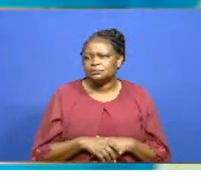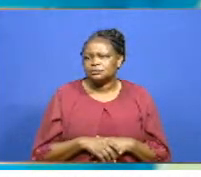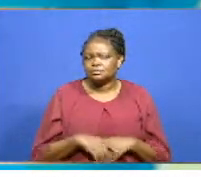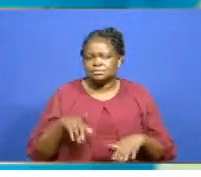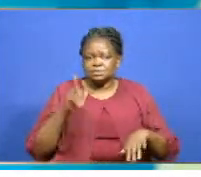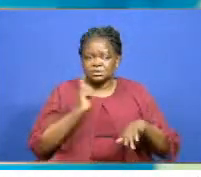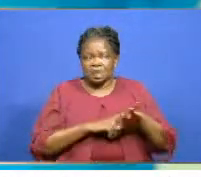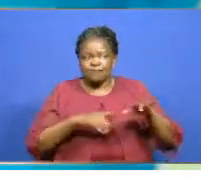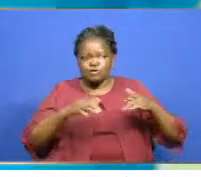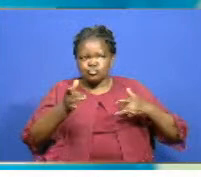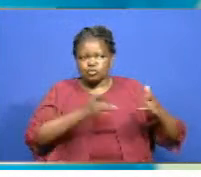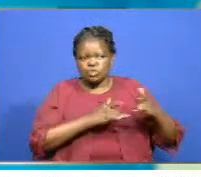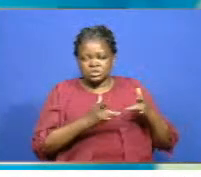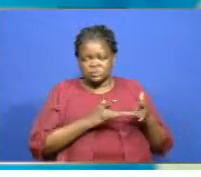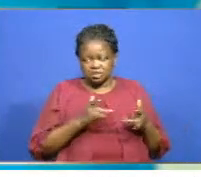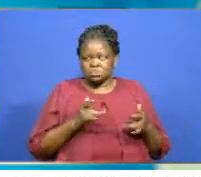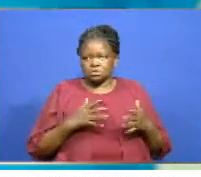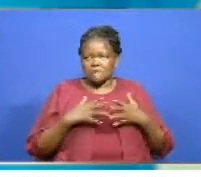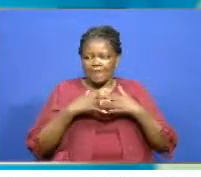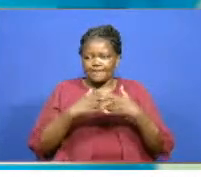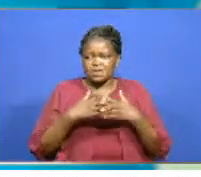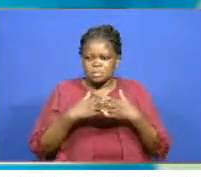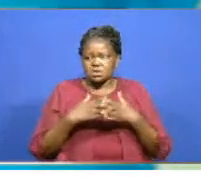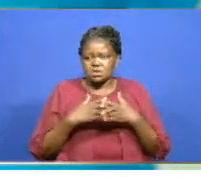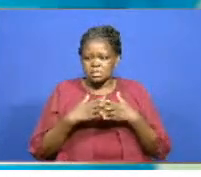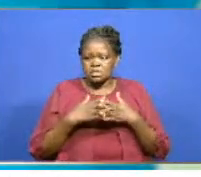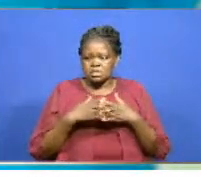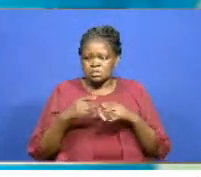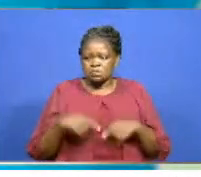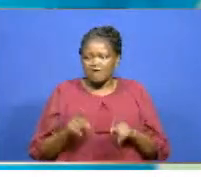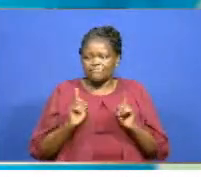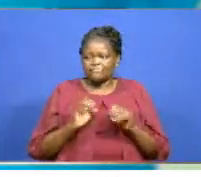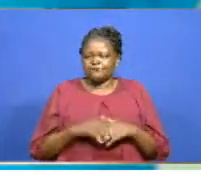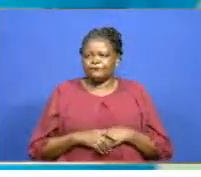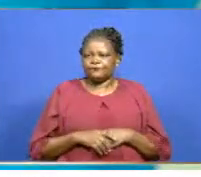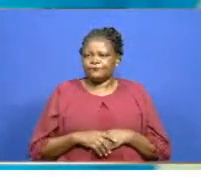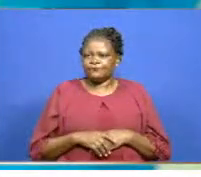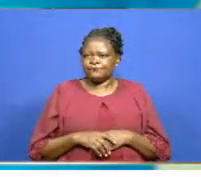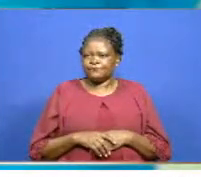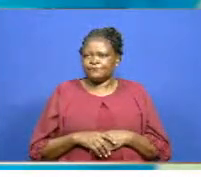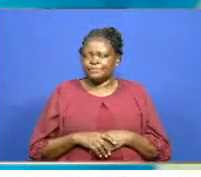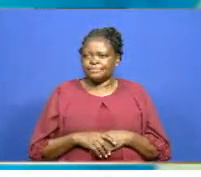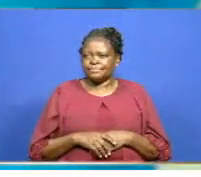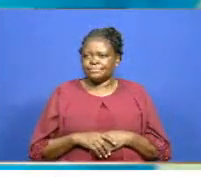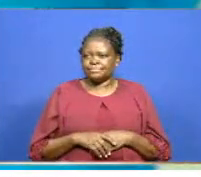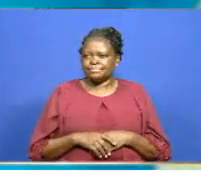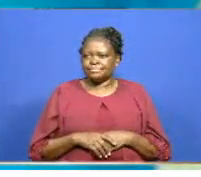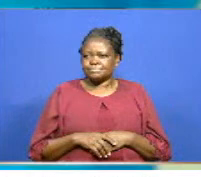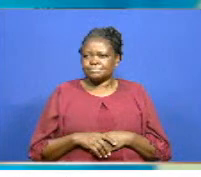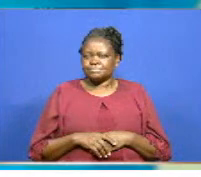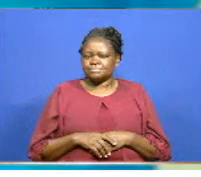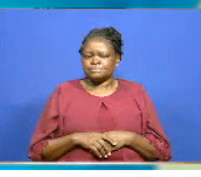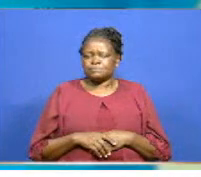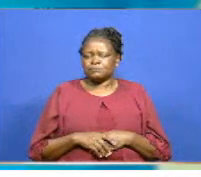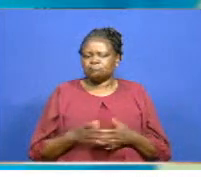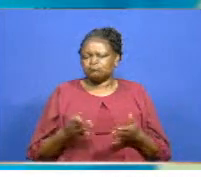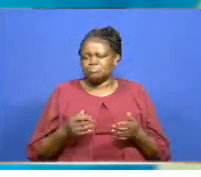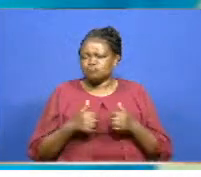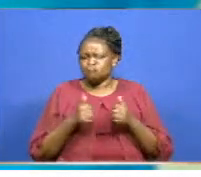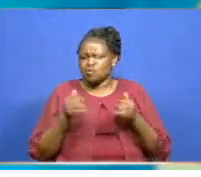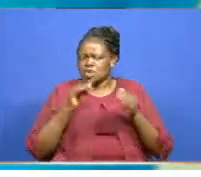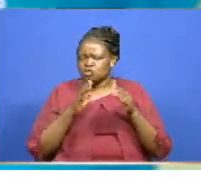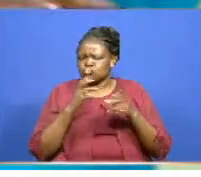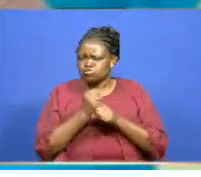ukitazama katika taifa la Marekani, wao hawana like a harmonized electoral body. Uchaguzi